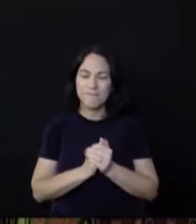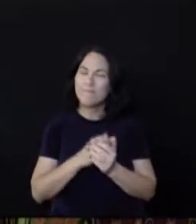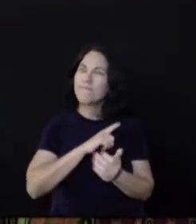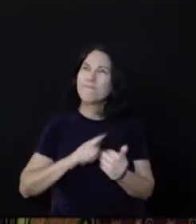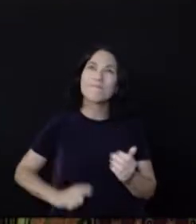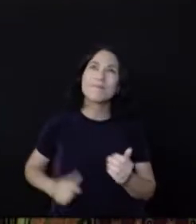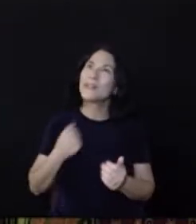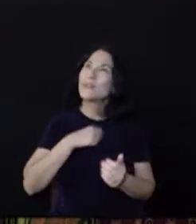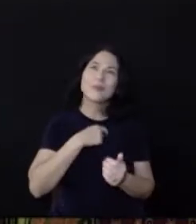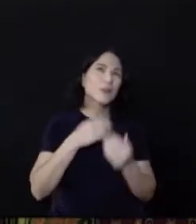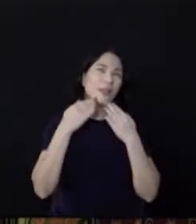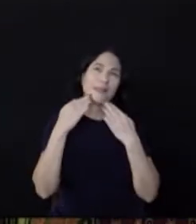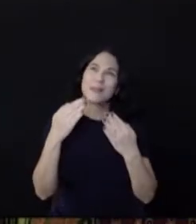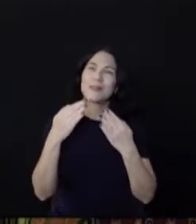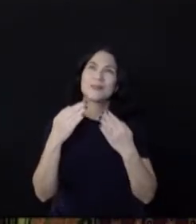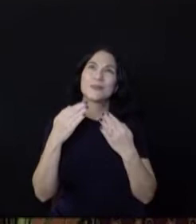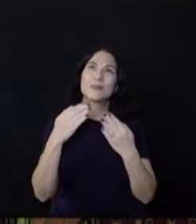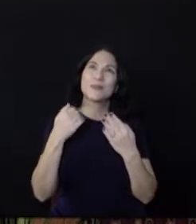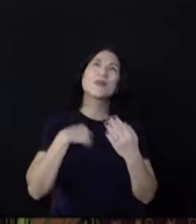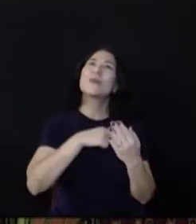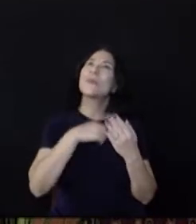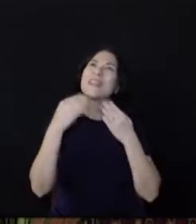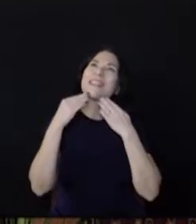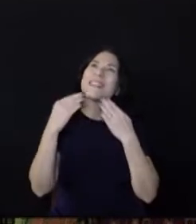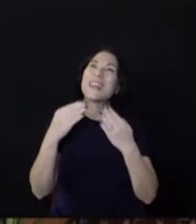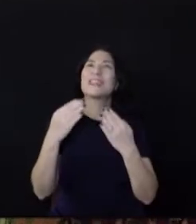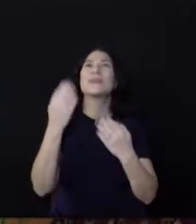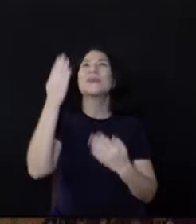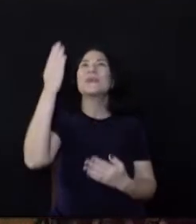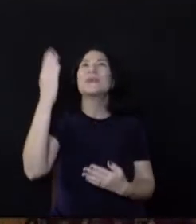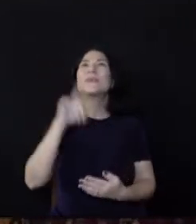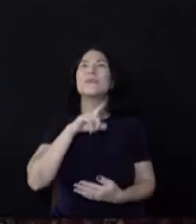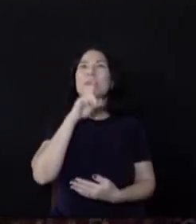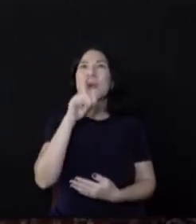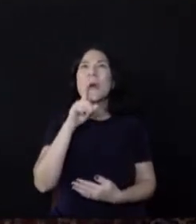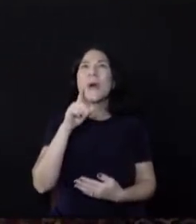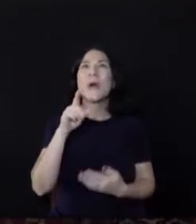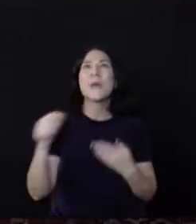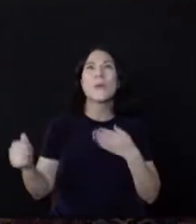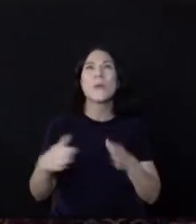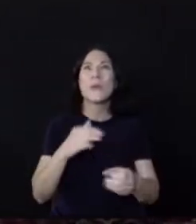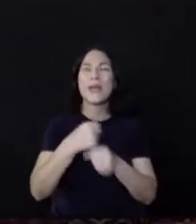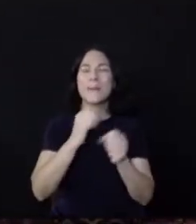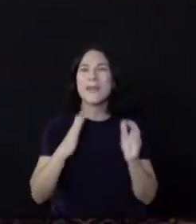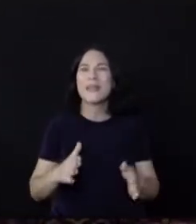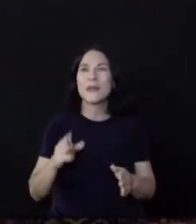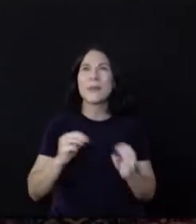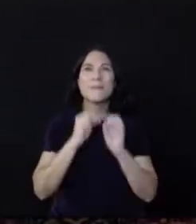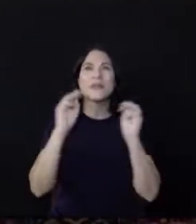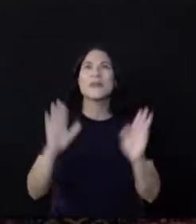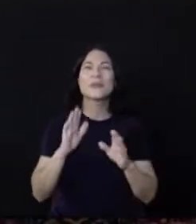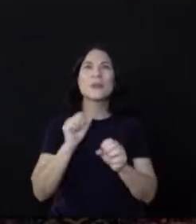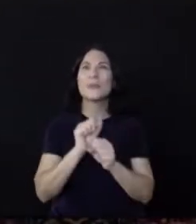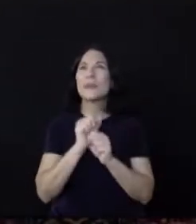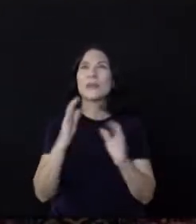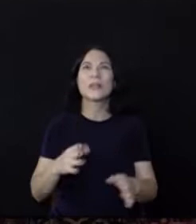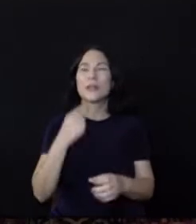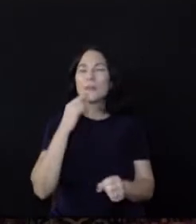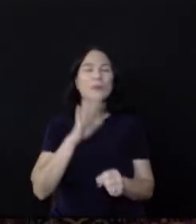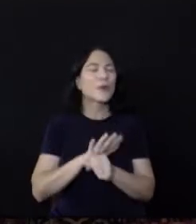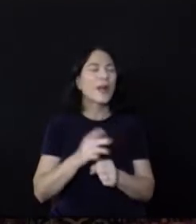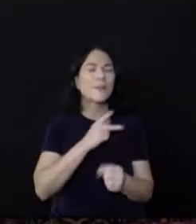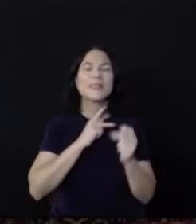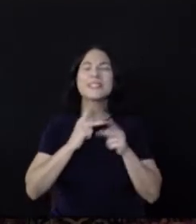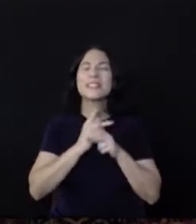Lord, we thank you. We thank you that you are the waymaker, miracle worker, promise